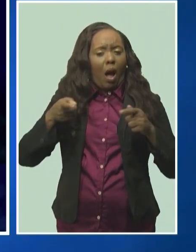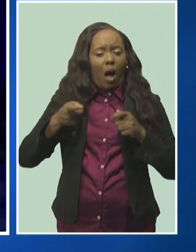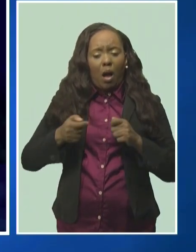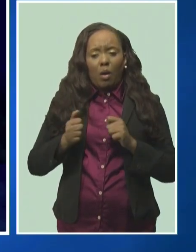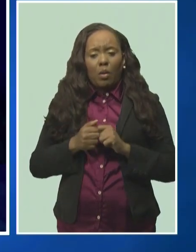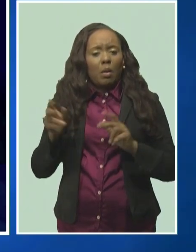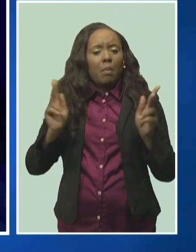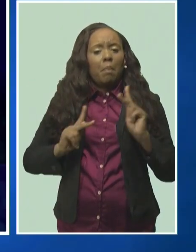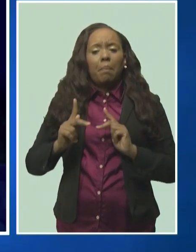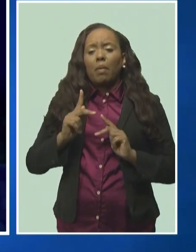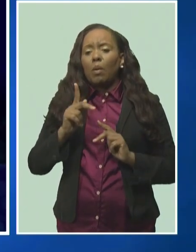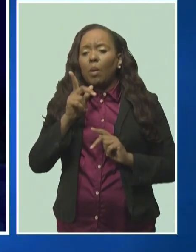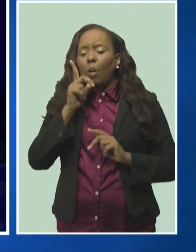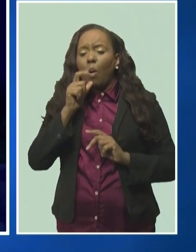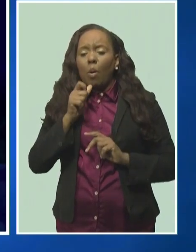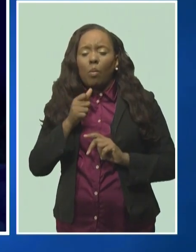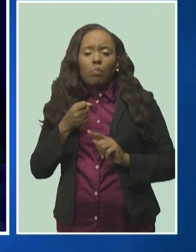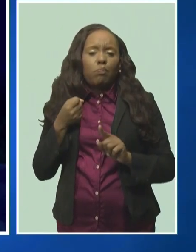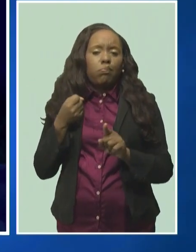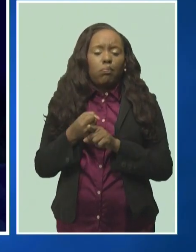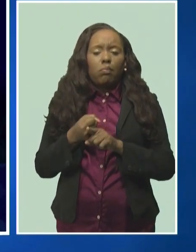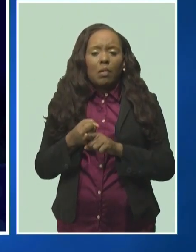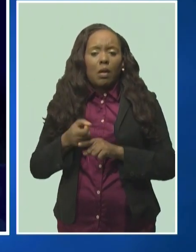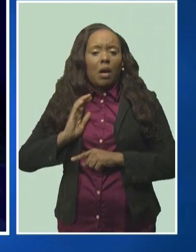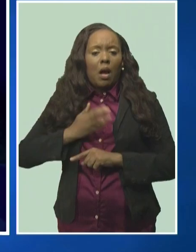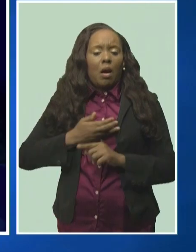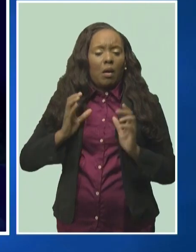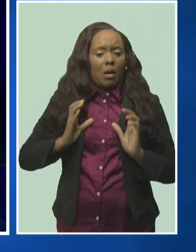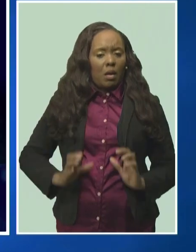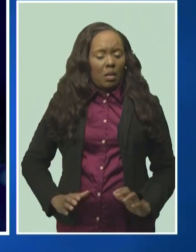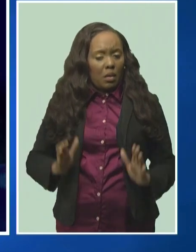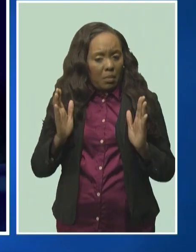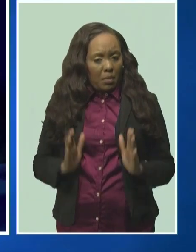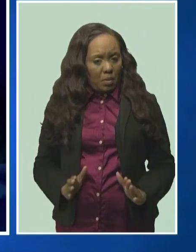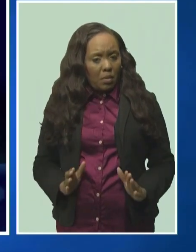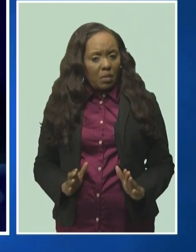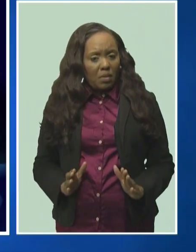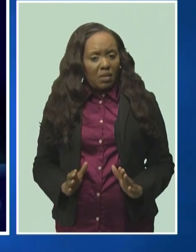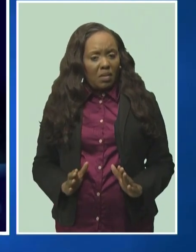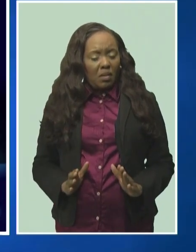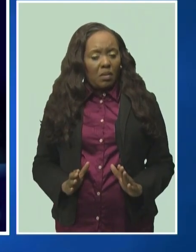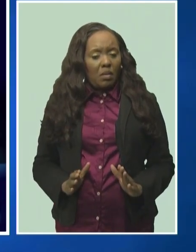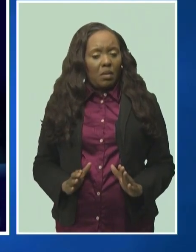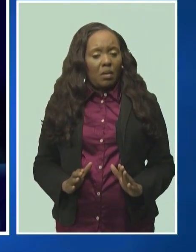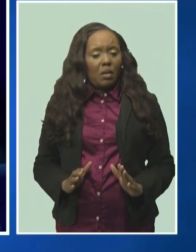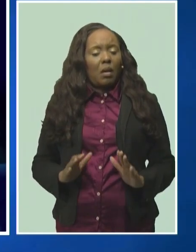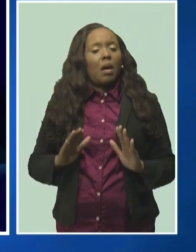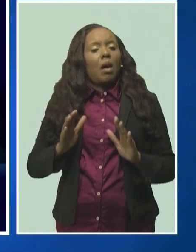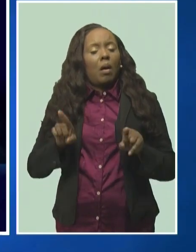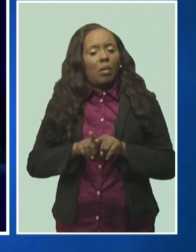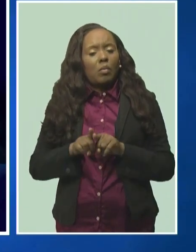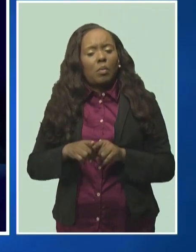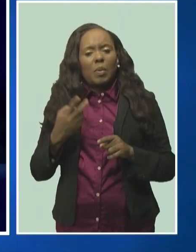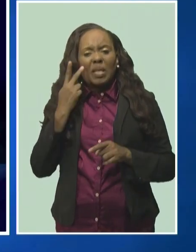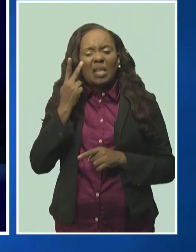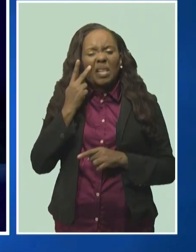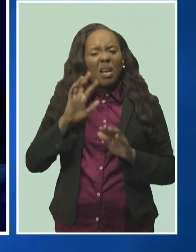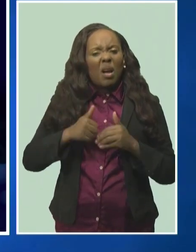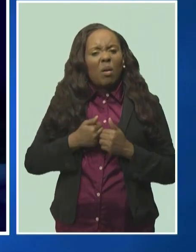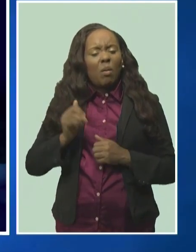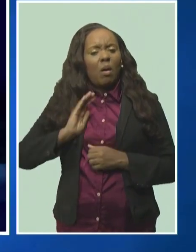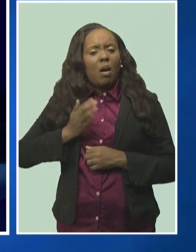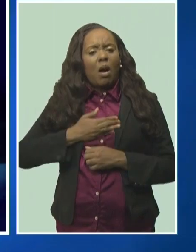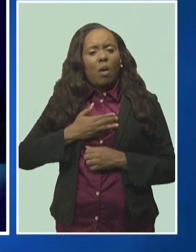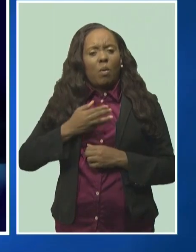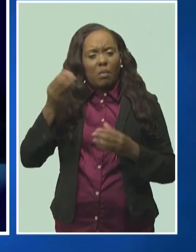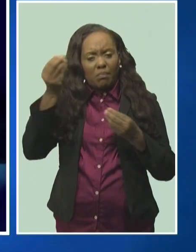customers as well as the data commissioner in compliance with the data protection laws of Barbados. Because